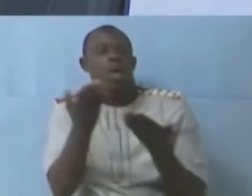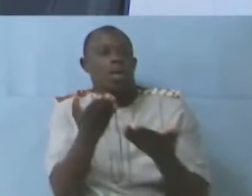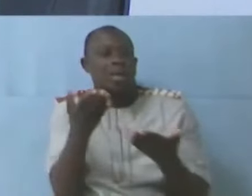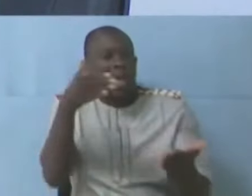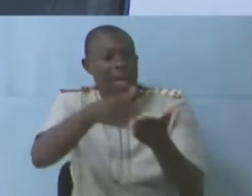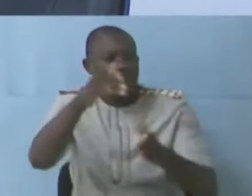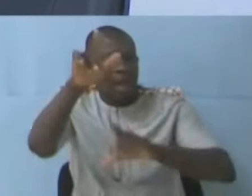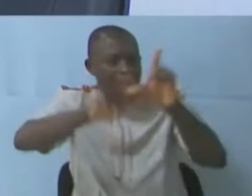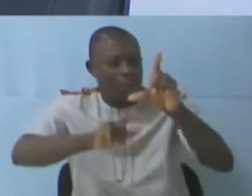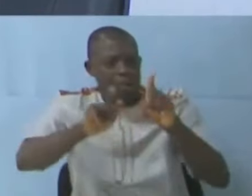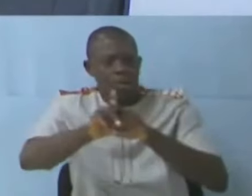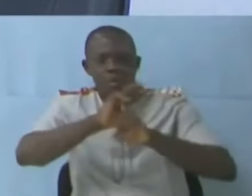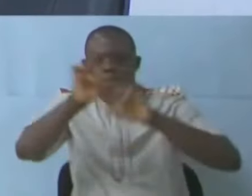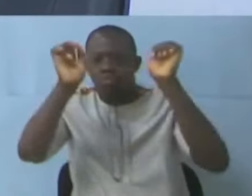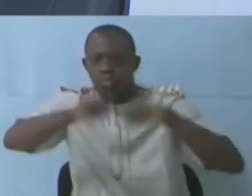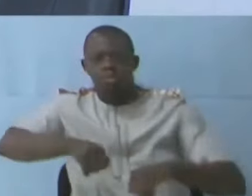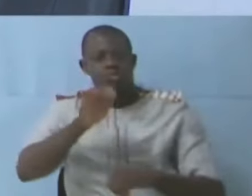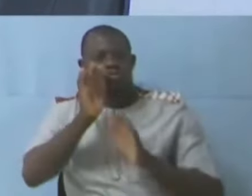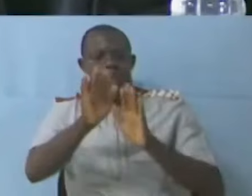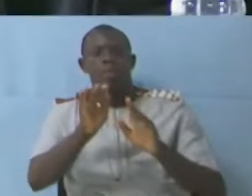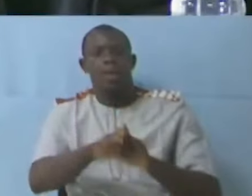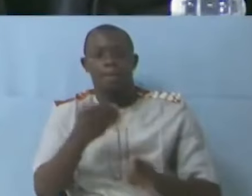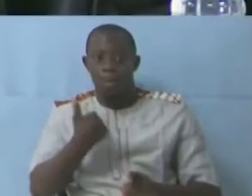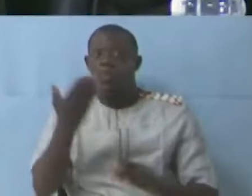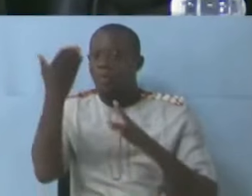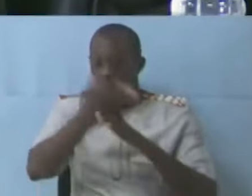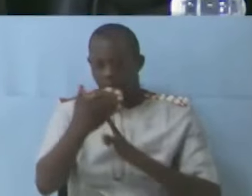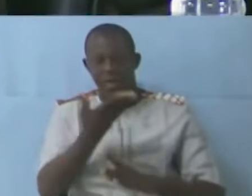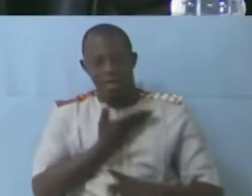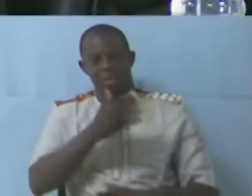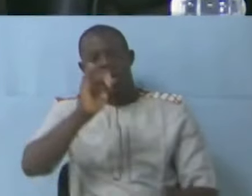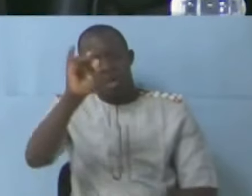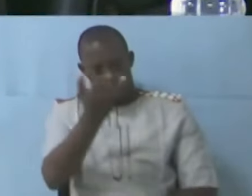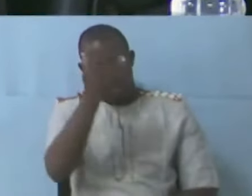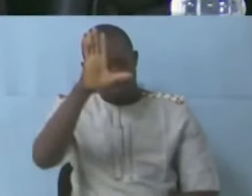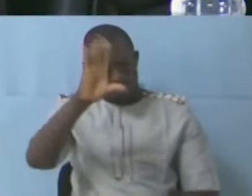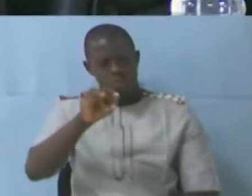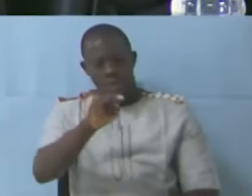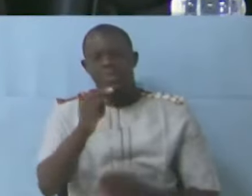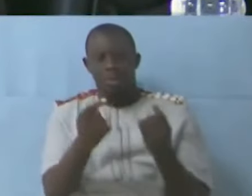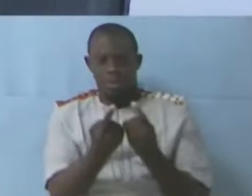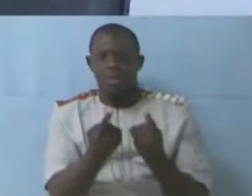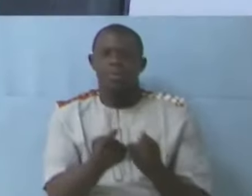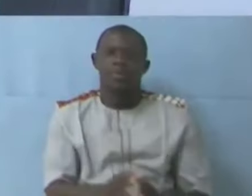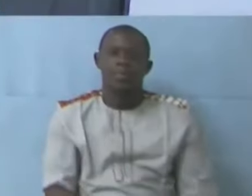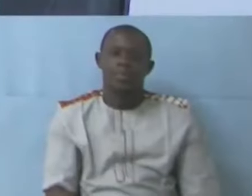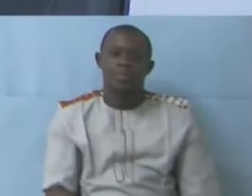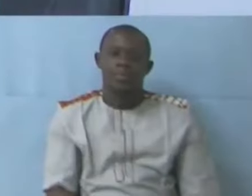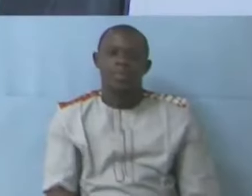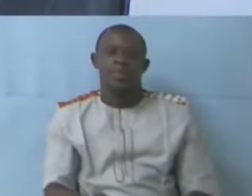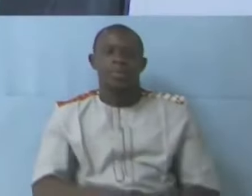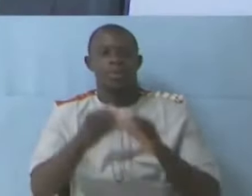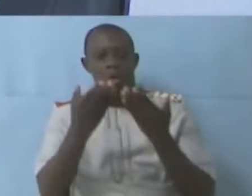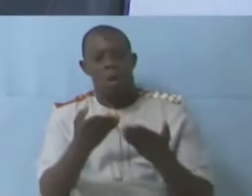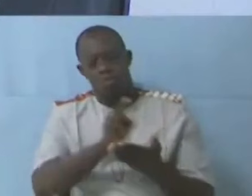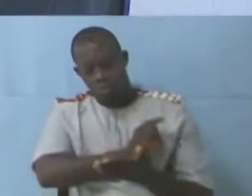up to that level. And am nañ gum gum bu ba that ne we can do it. And we have a belief in ourselves that we can do it. So ñu